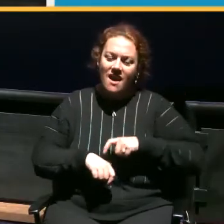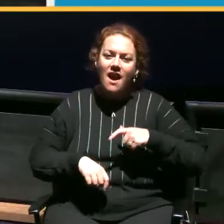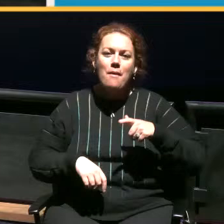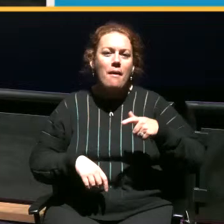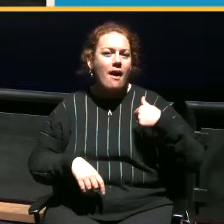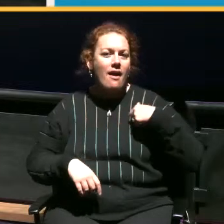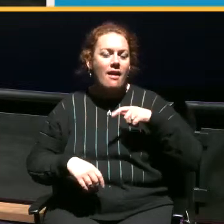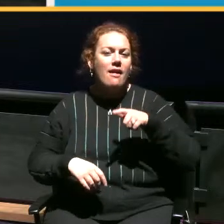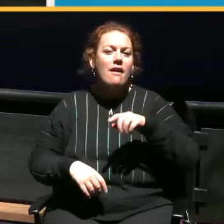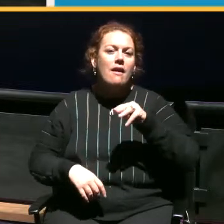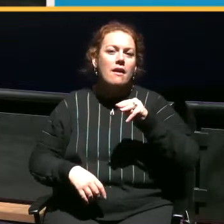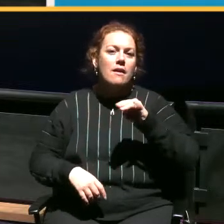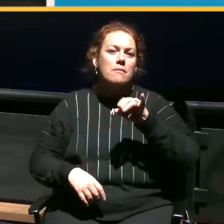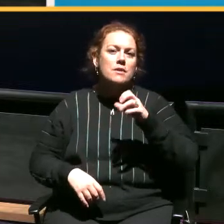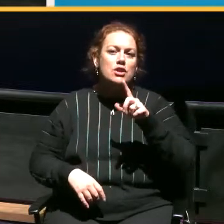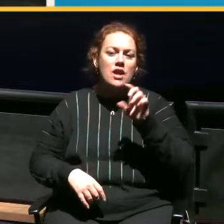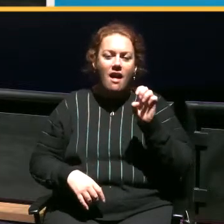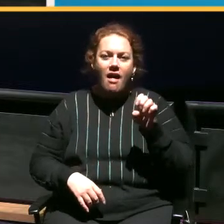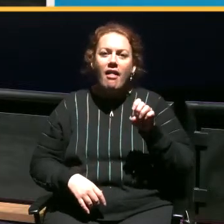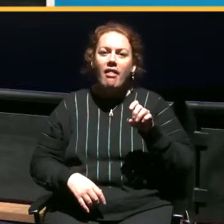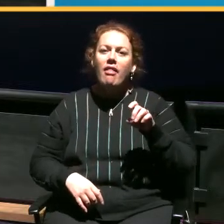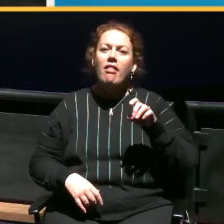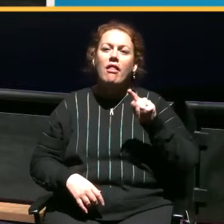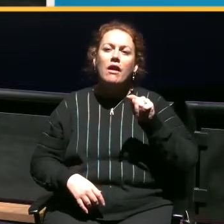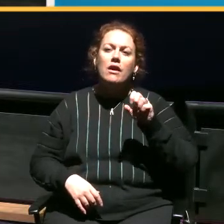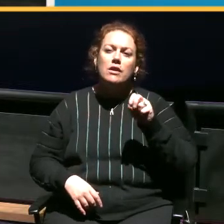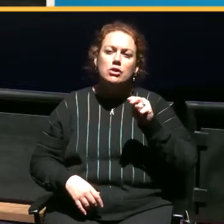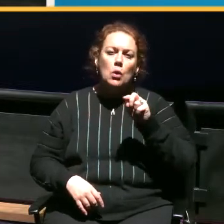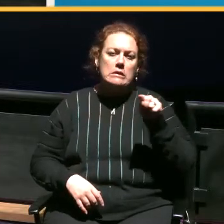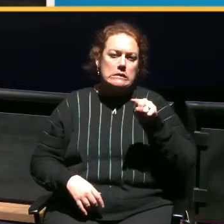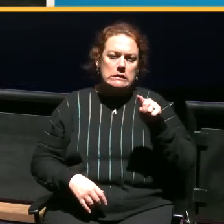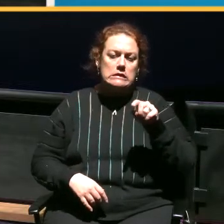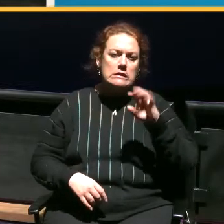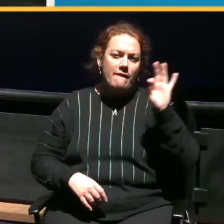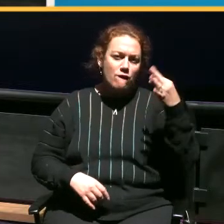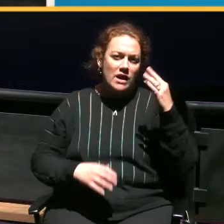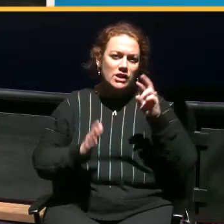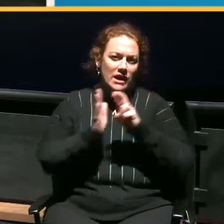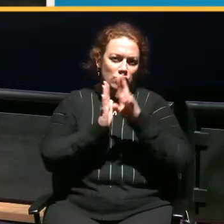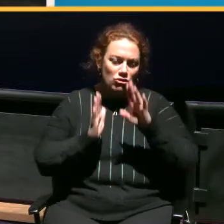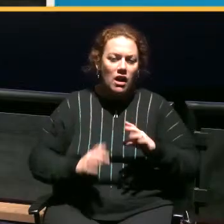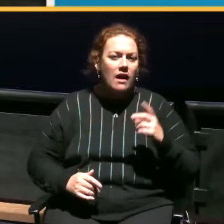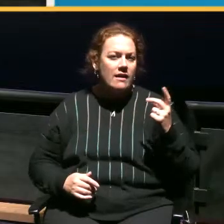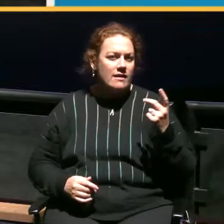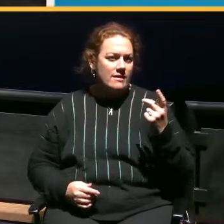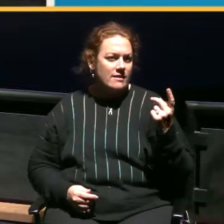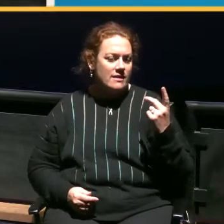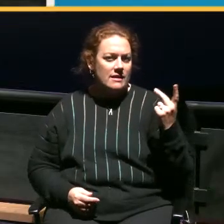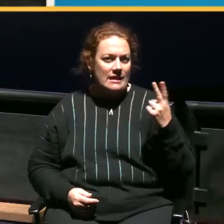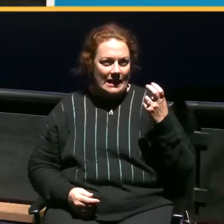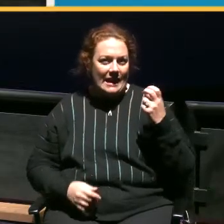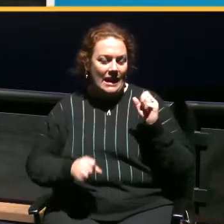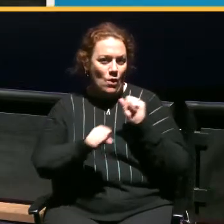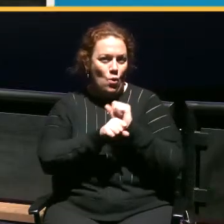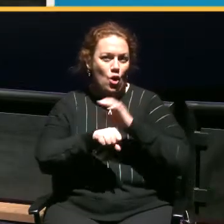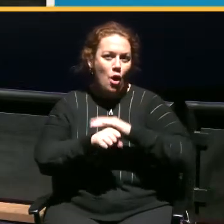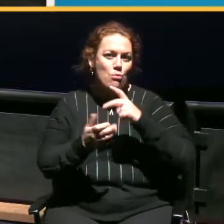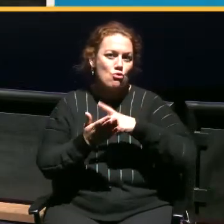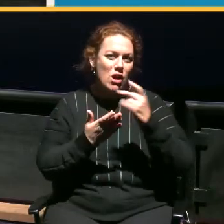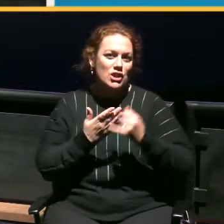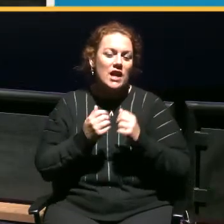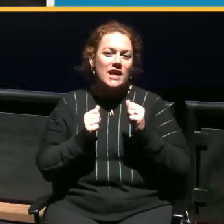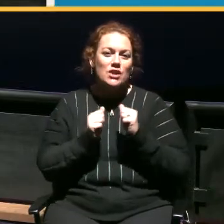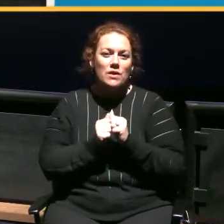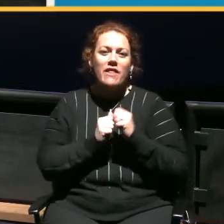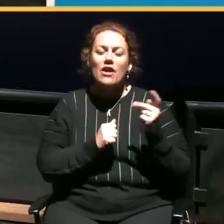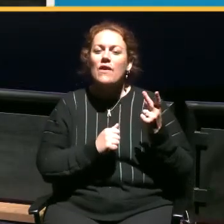Michel Tonini, who's a French astronaut, and he and I were working a project together and talking about stuff, and he said something about